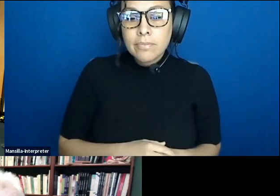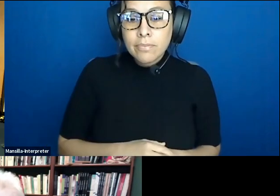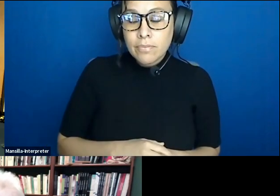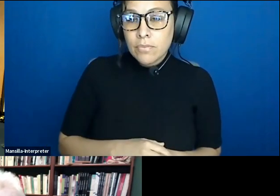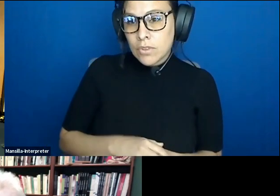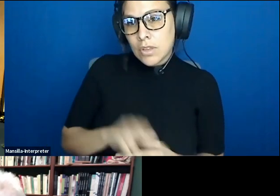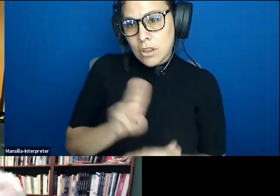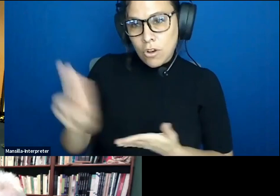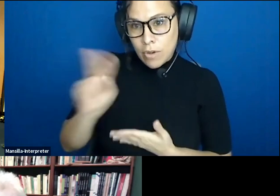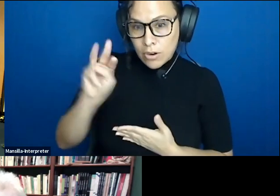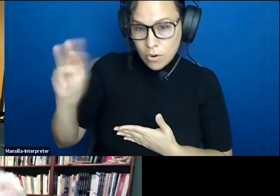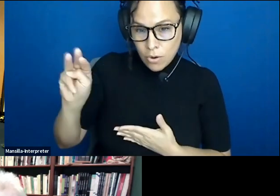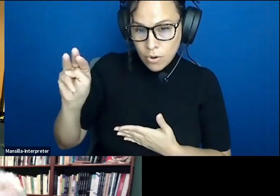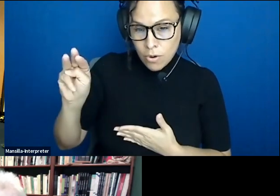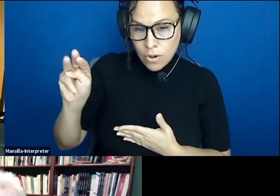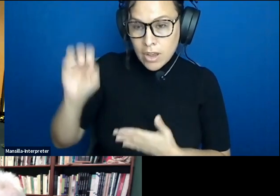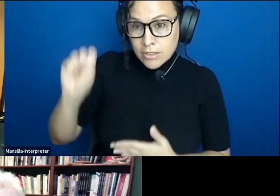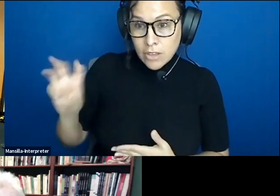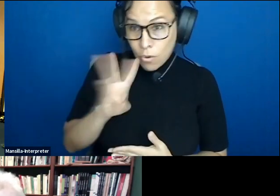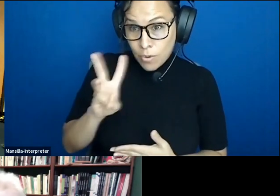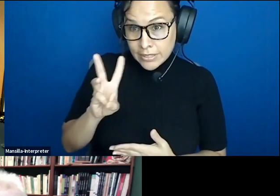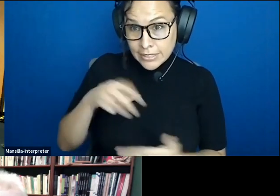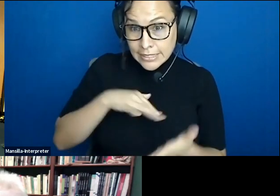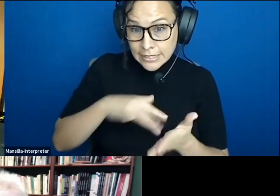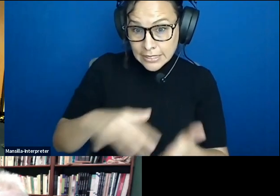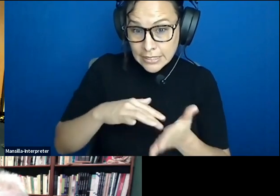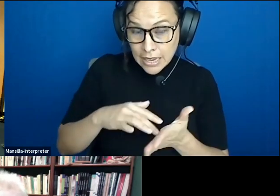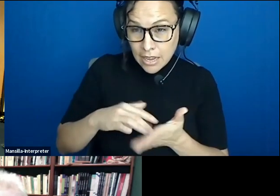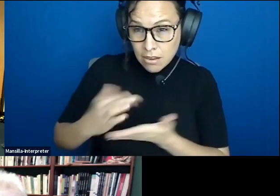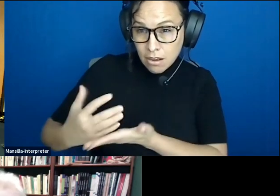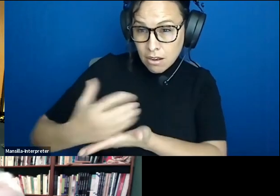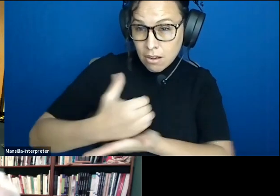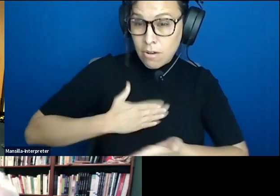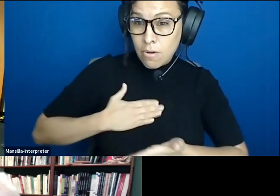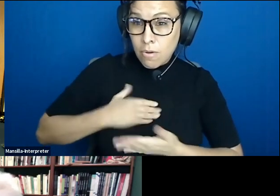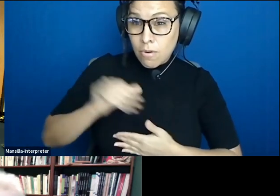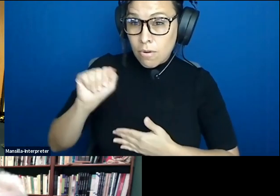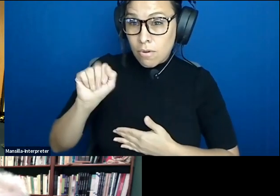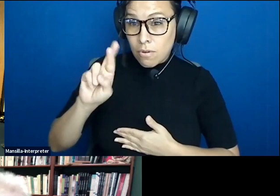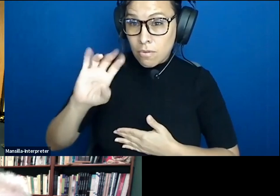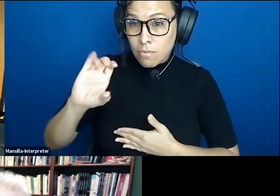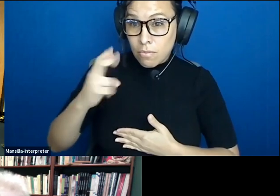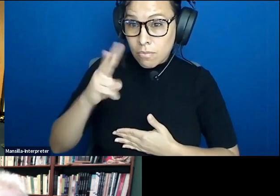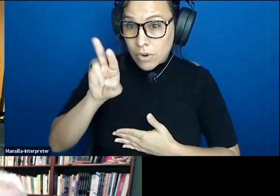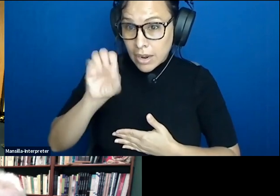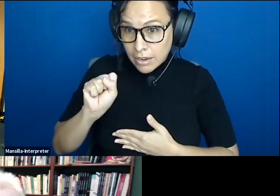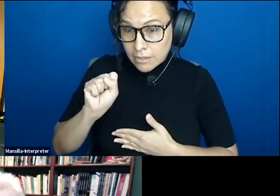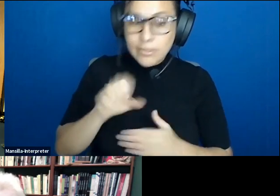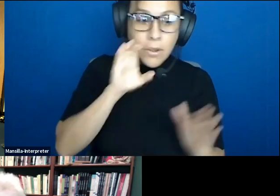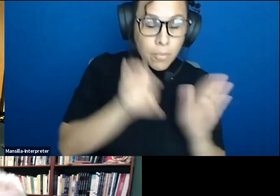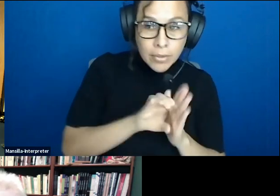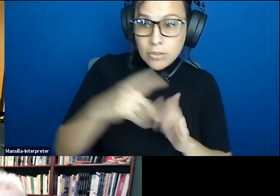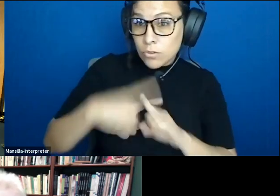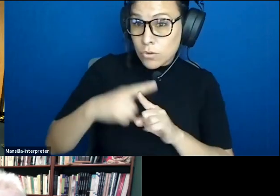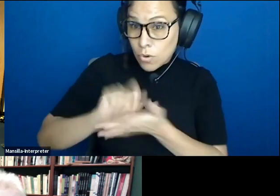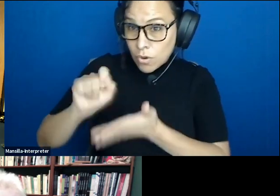of New Mexico's Center for Southwest Studies has curated my archives, photographic as well as literary, for almost